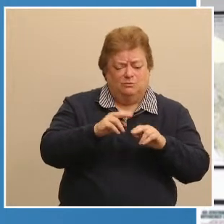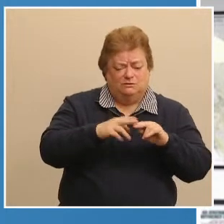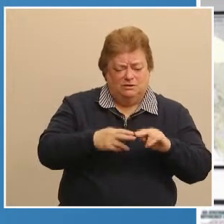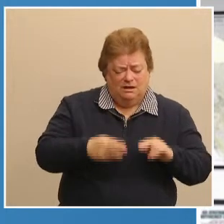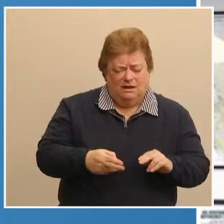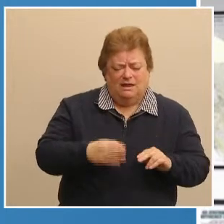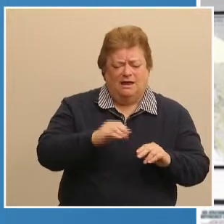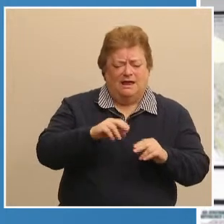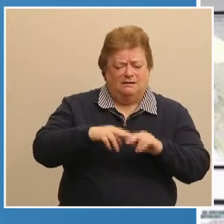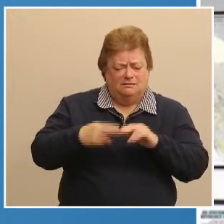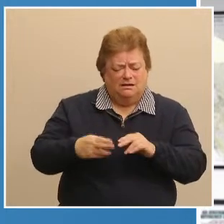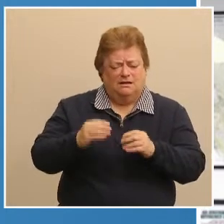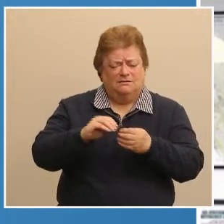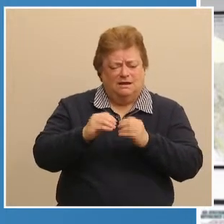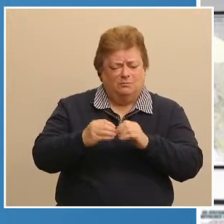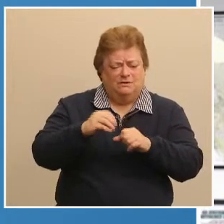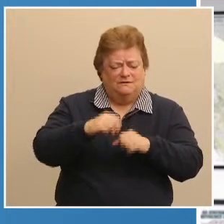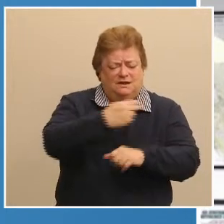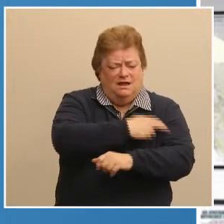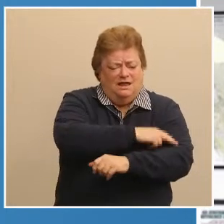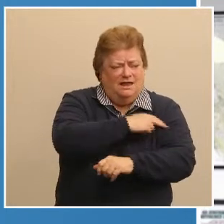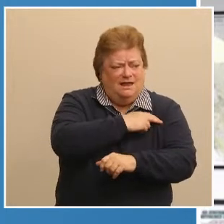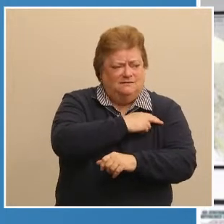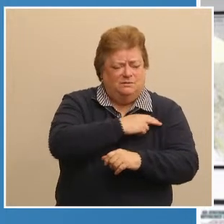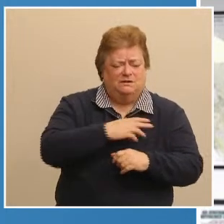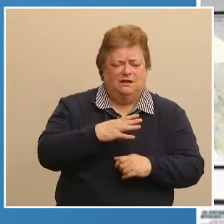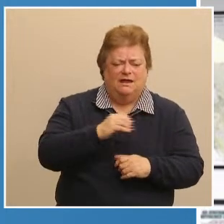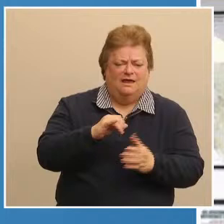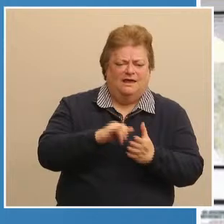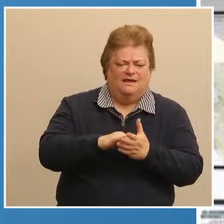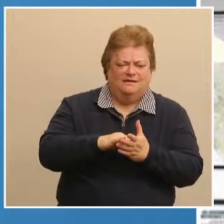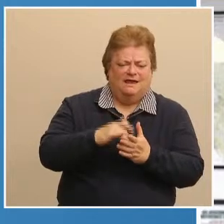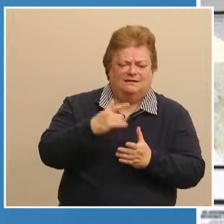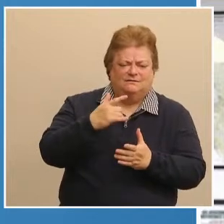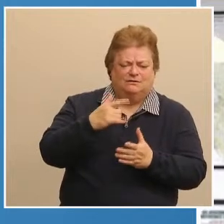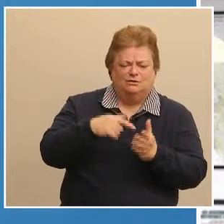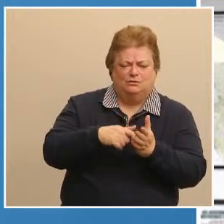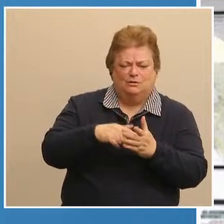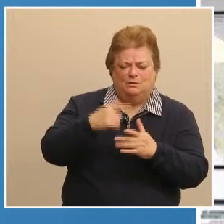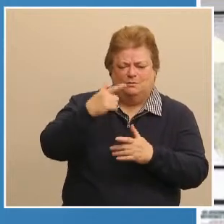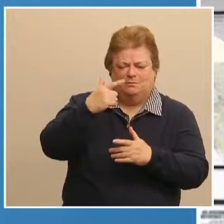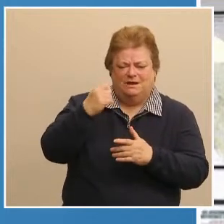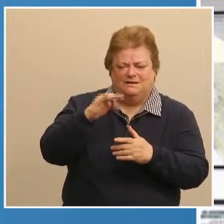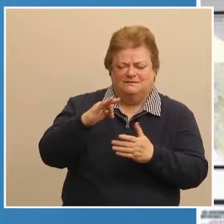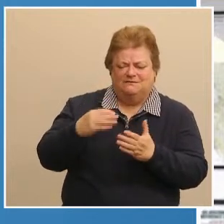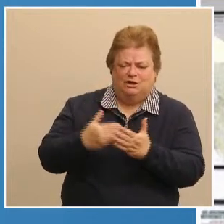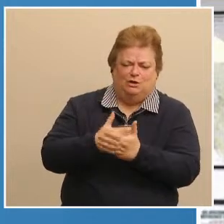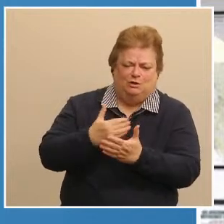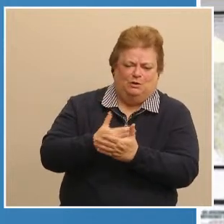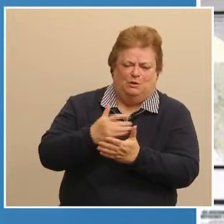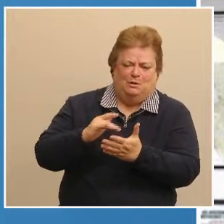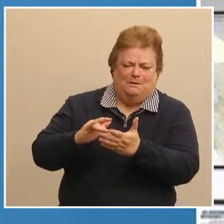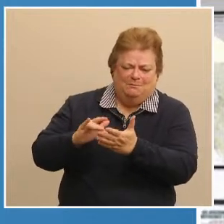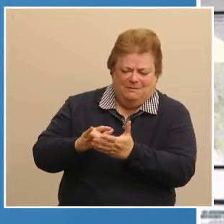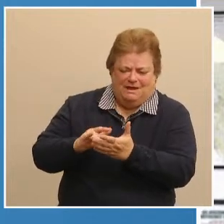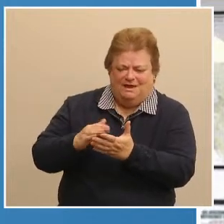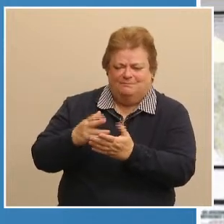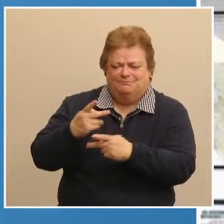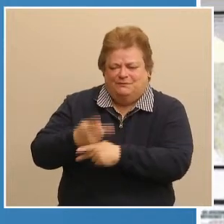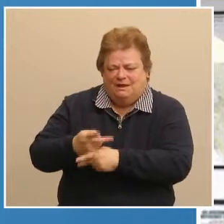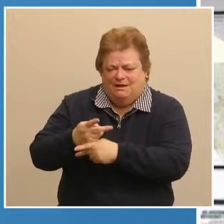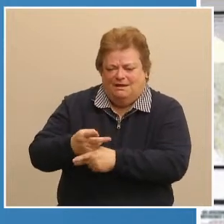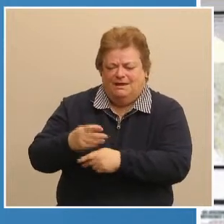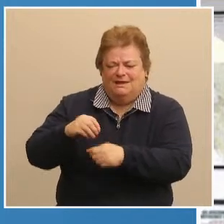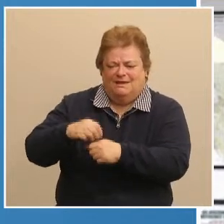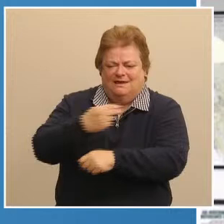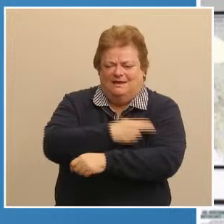hospital. And some of that's also due, I think, to some of the new therapeutics that have been introduced that have shown